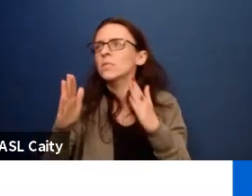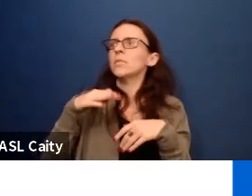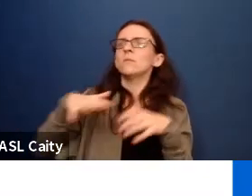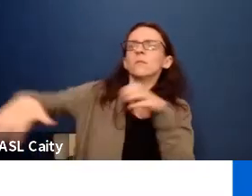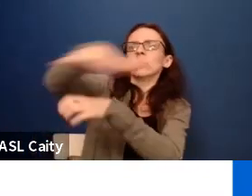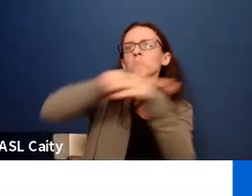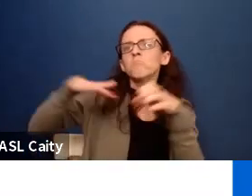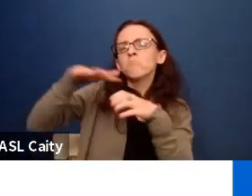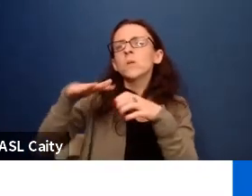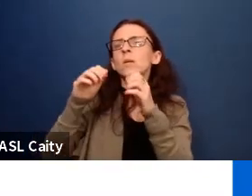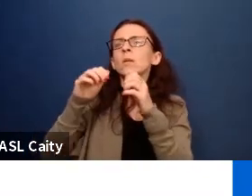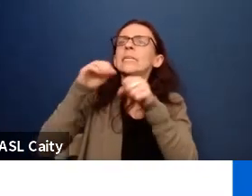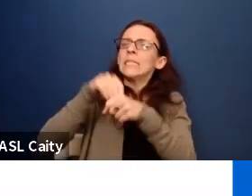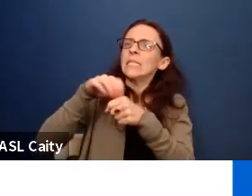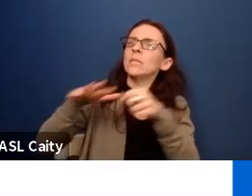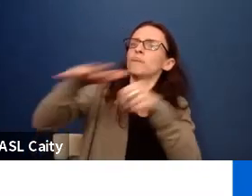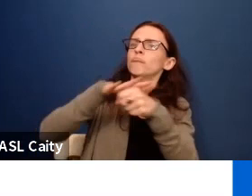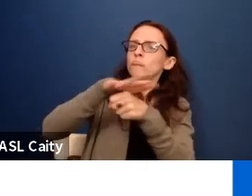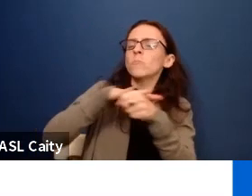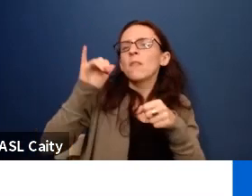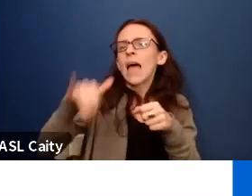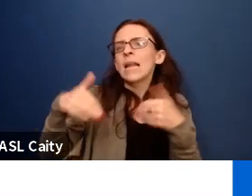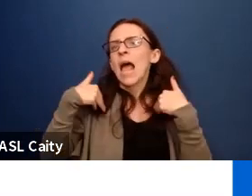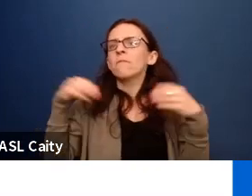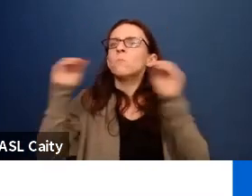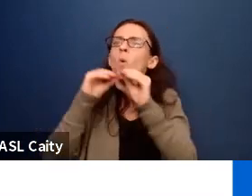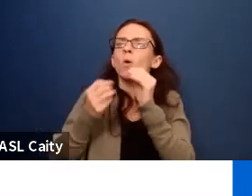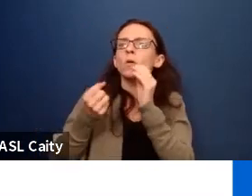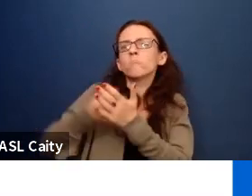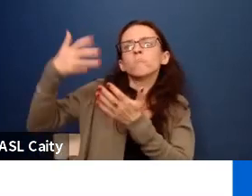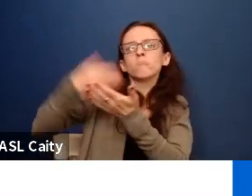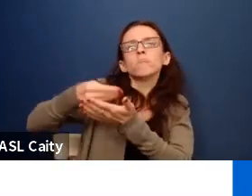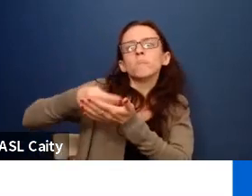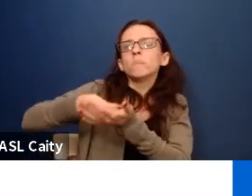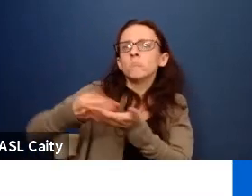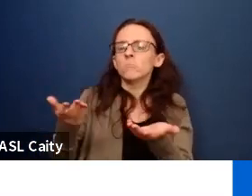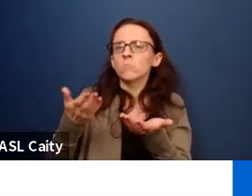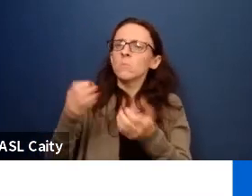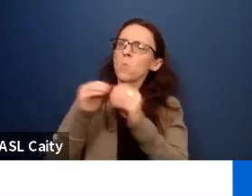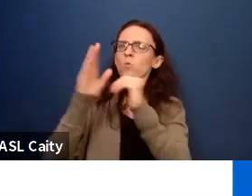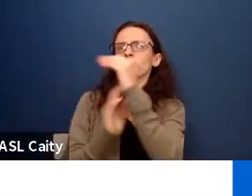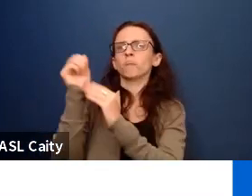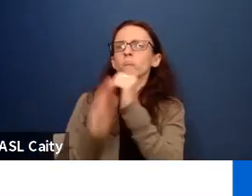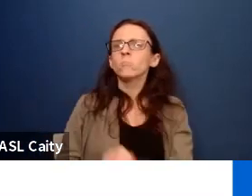in neighborhoods that are otherwise higher income.